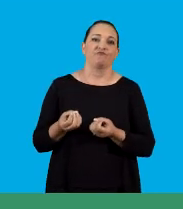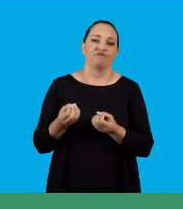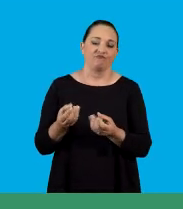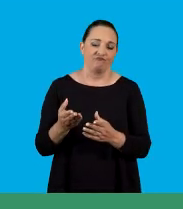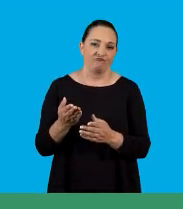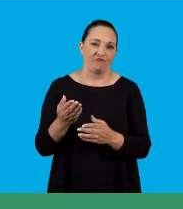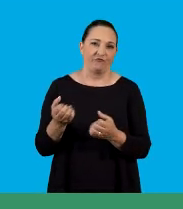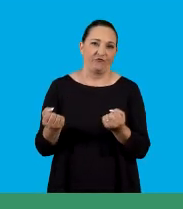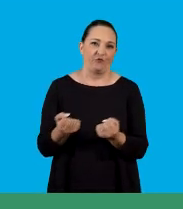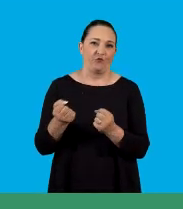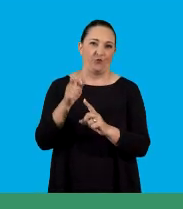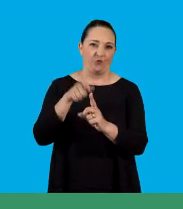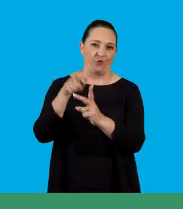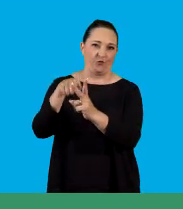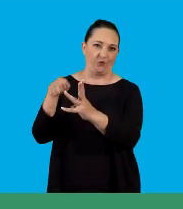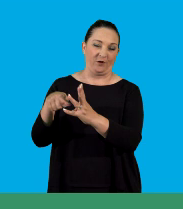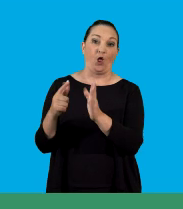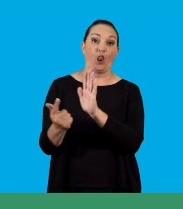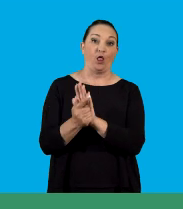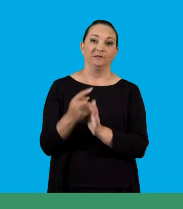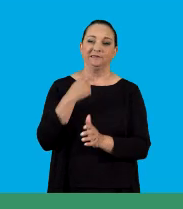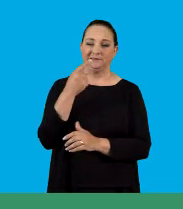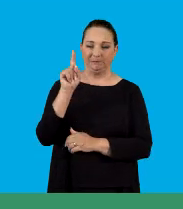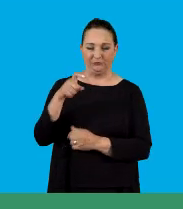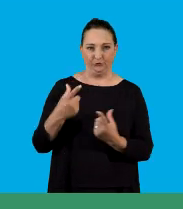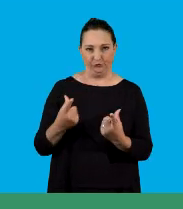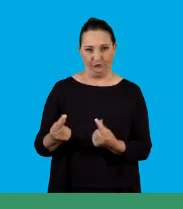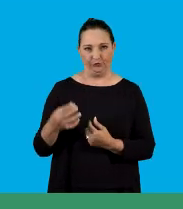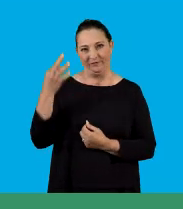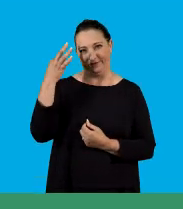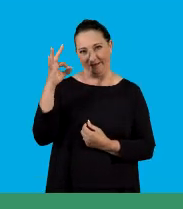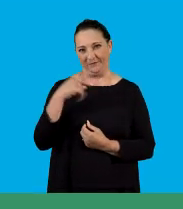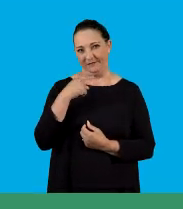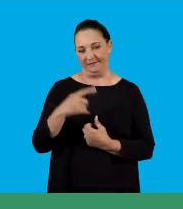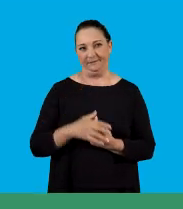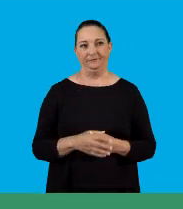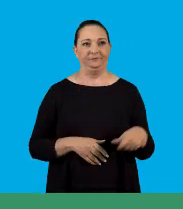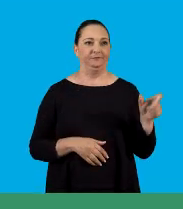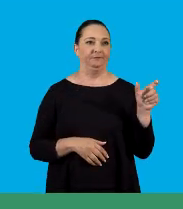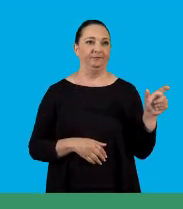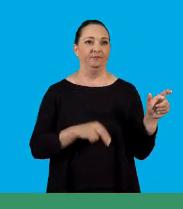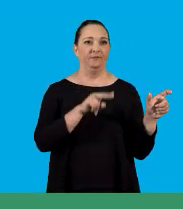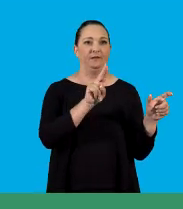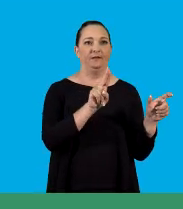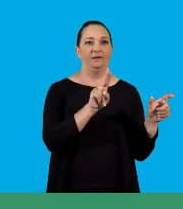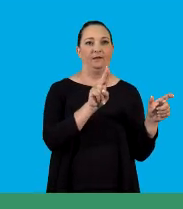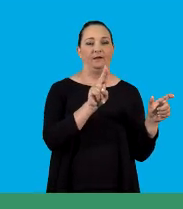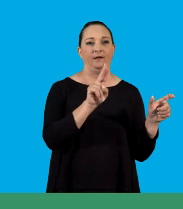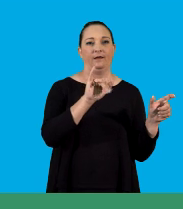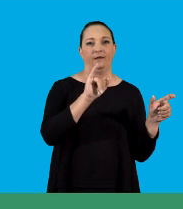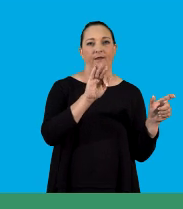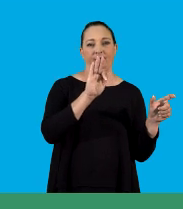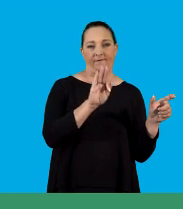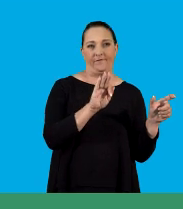They are enforceable by the law or by the government. Right, and then we looked at the Unemployment Insurance